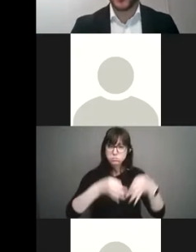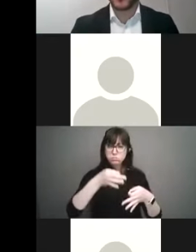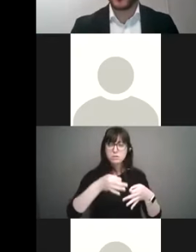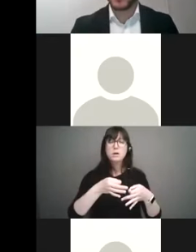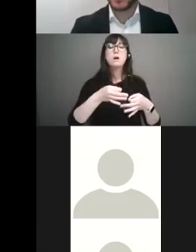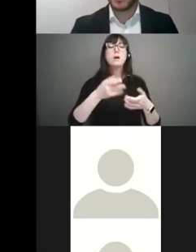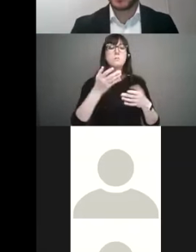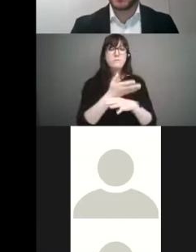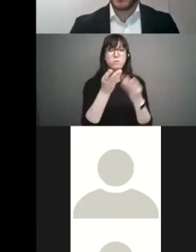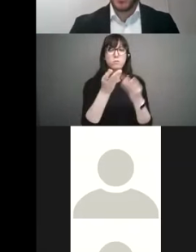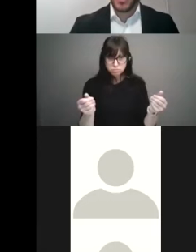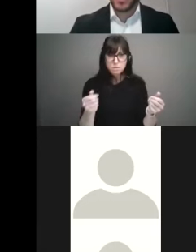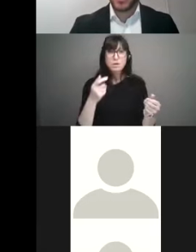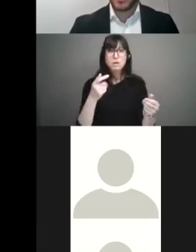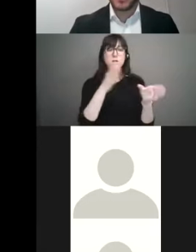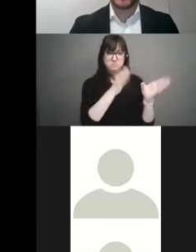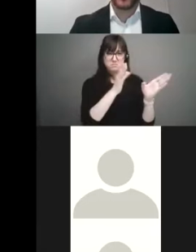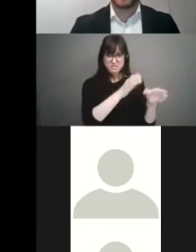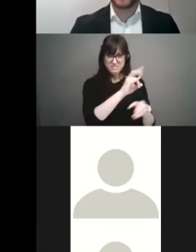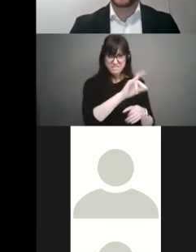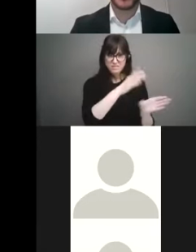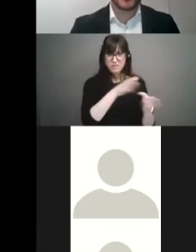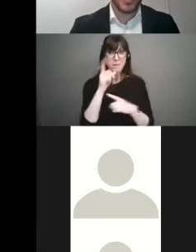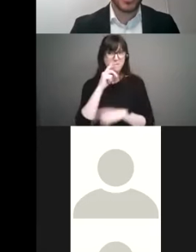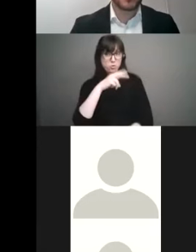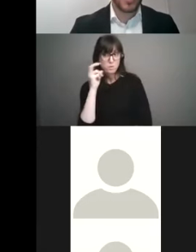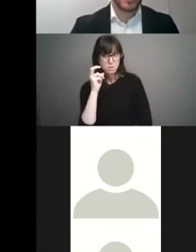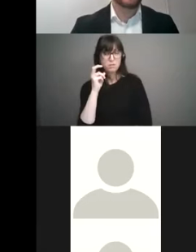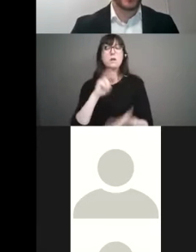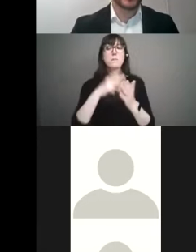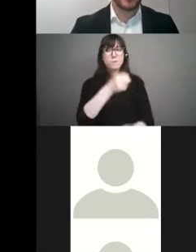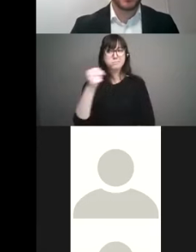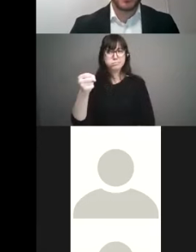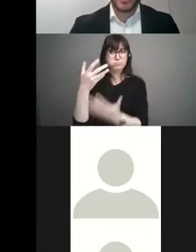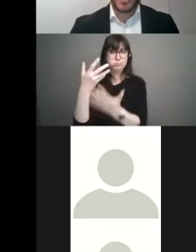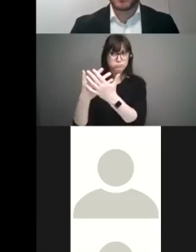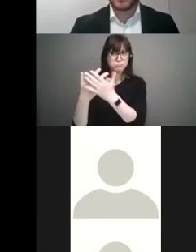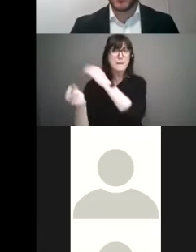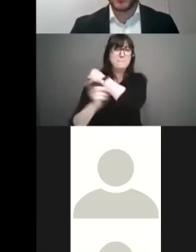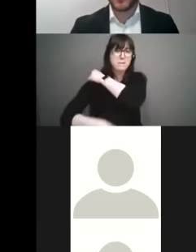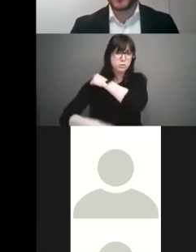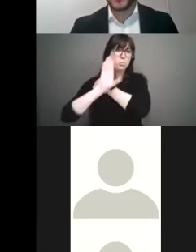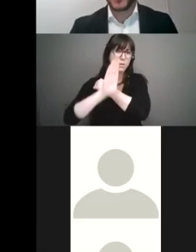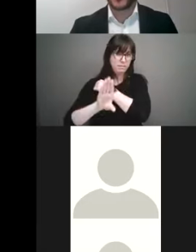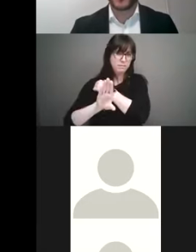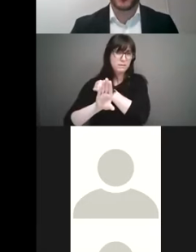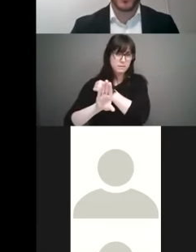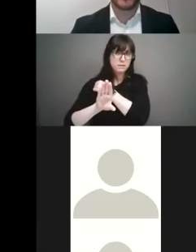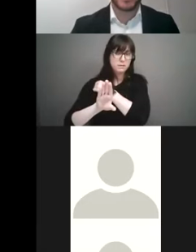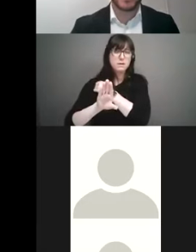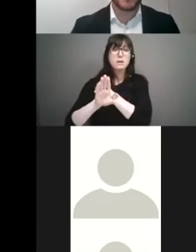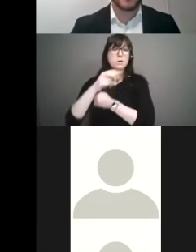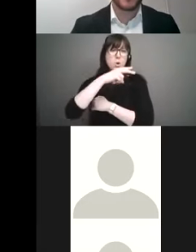in criminal proceedings is one of incarceration and punishment. And so